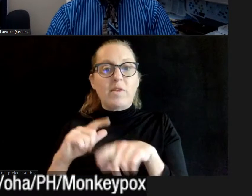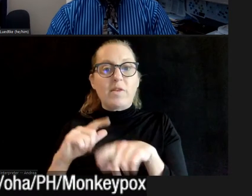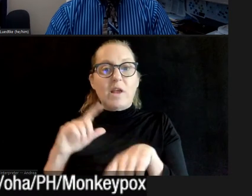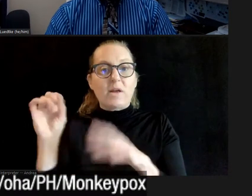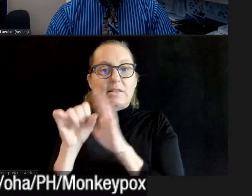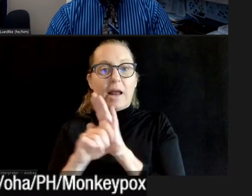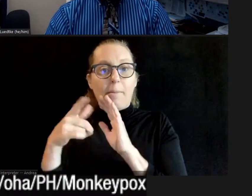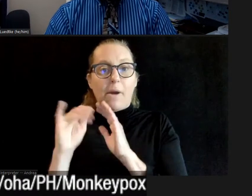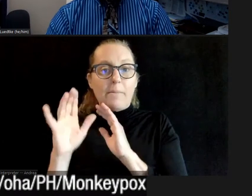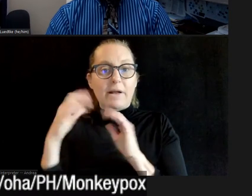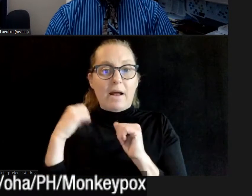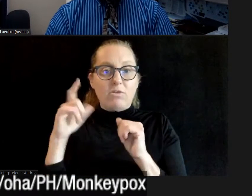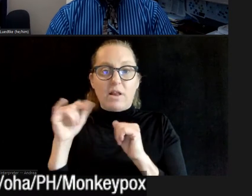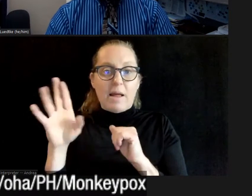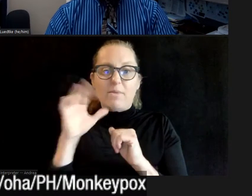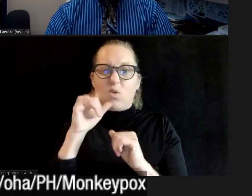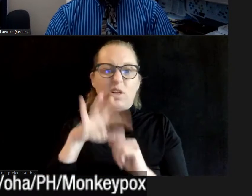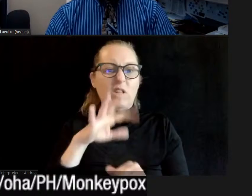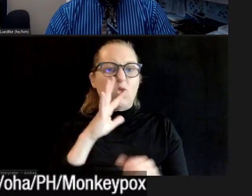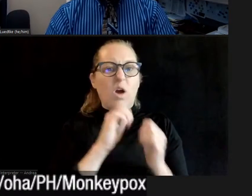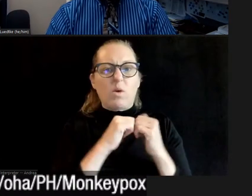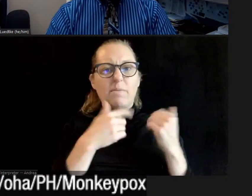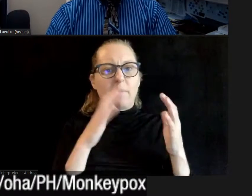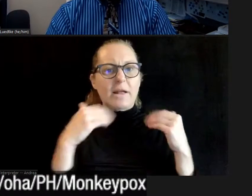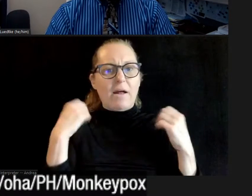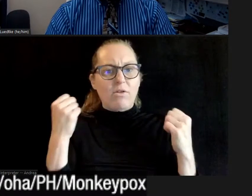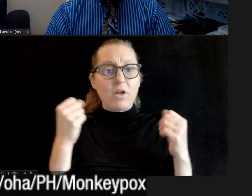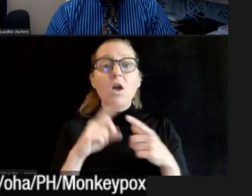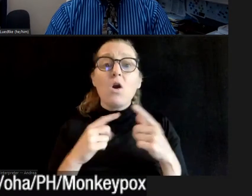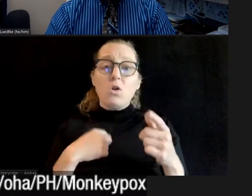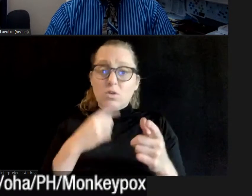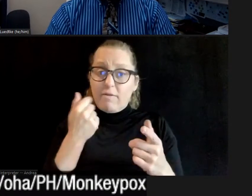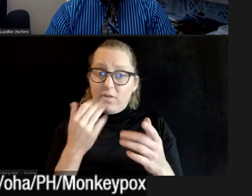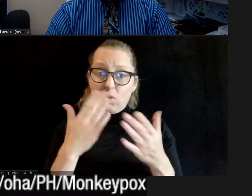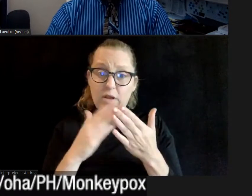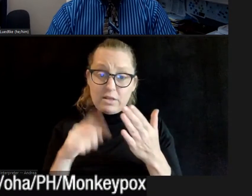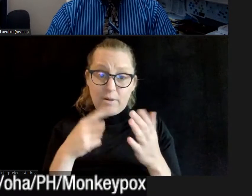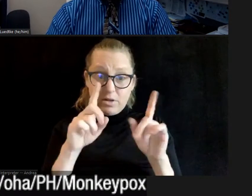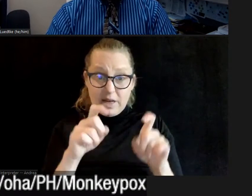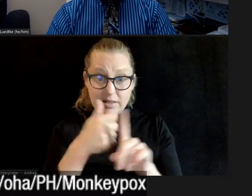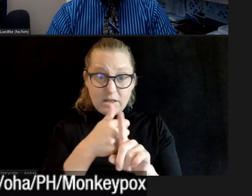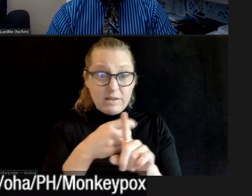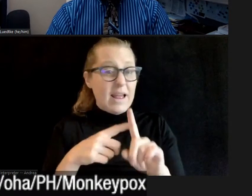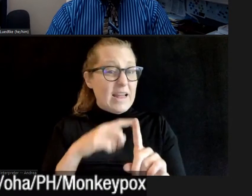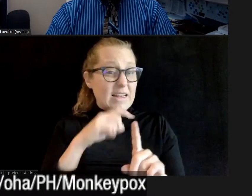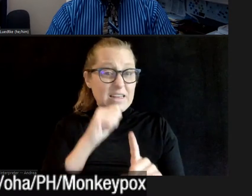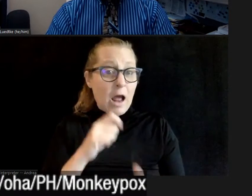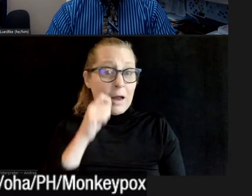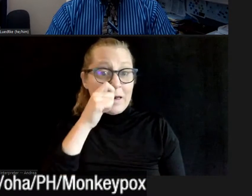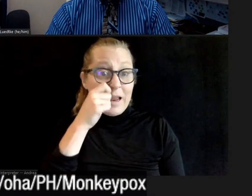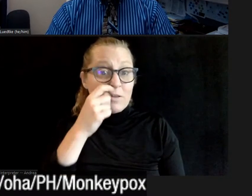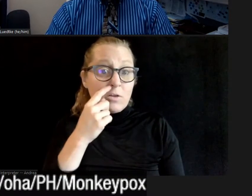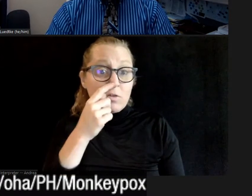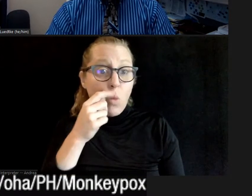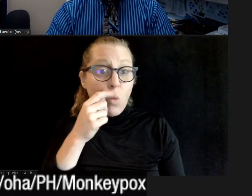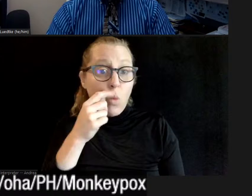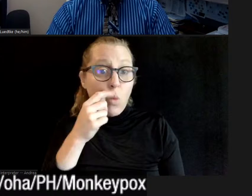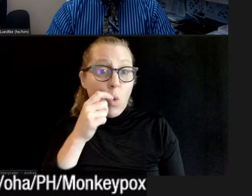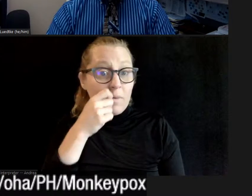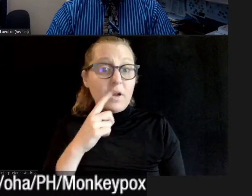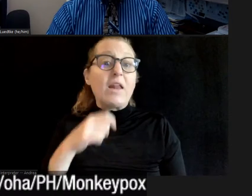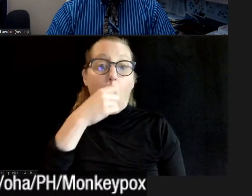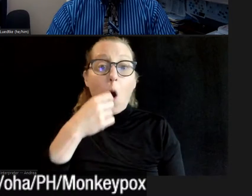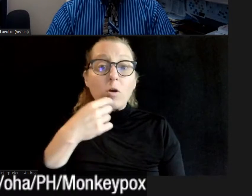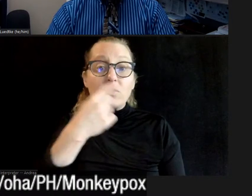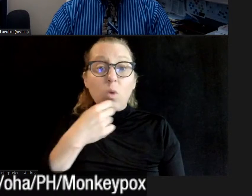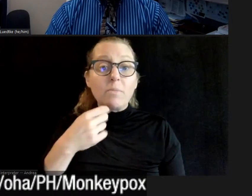without needing to talk to public health. A few things about this test. This is not a nasal swab or a throat swab. This is a